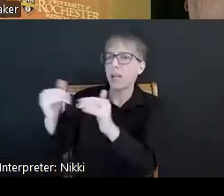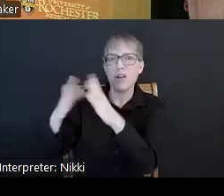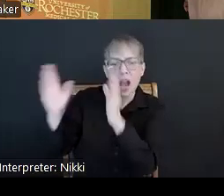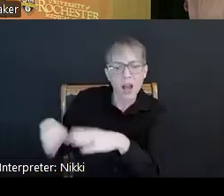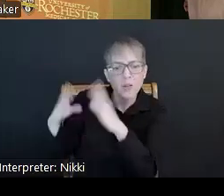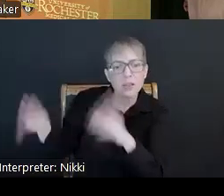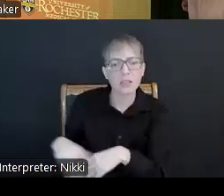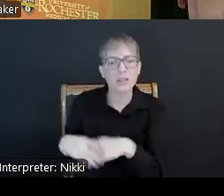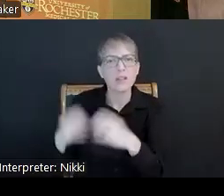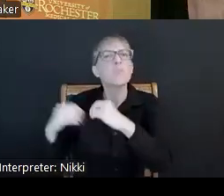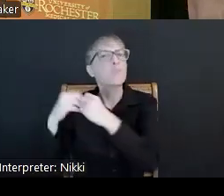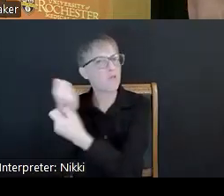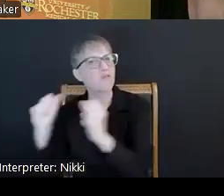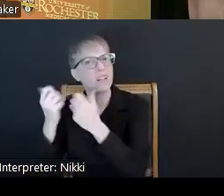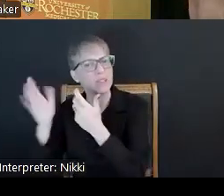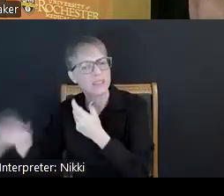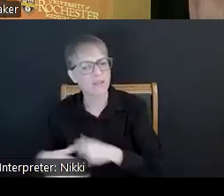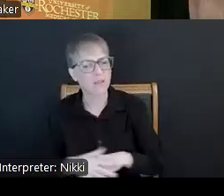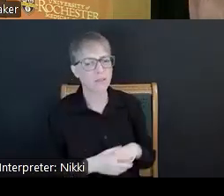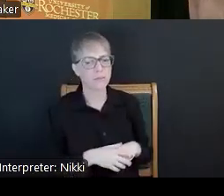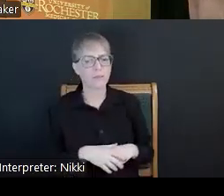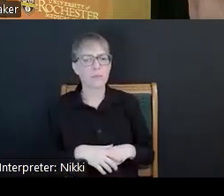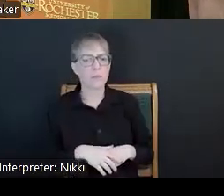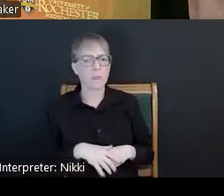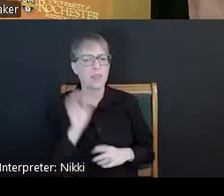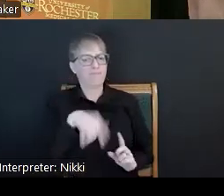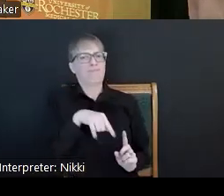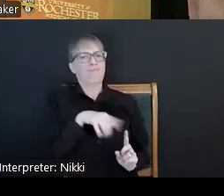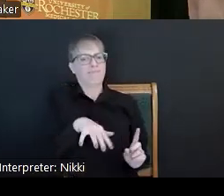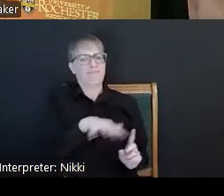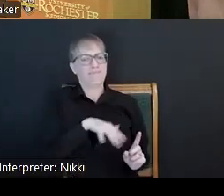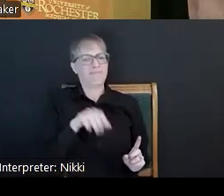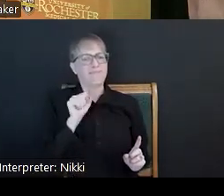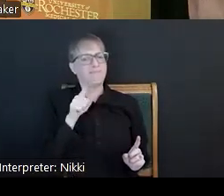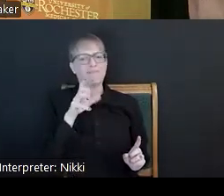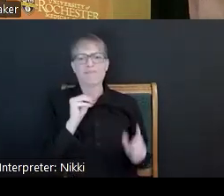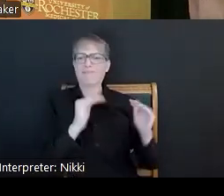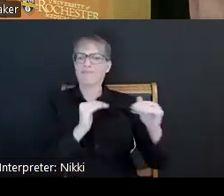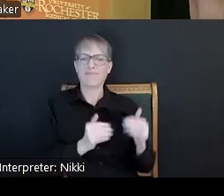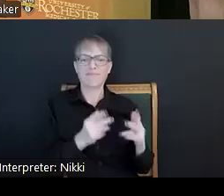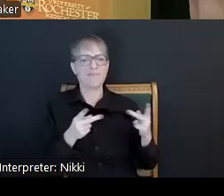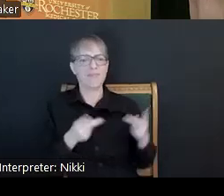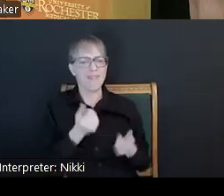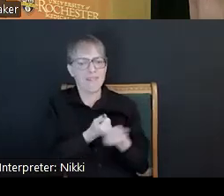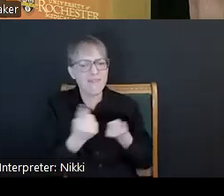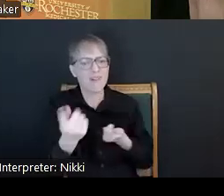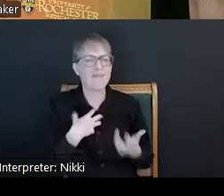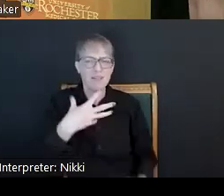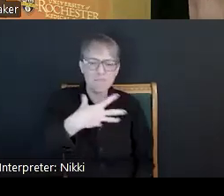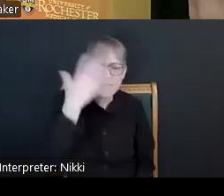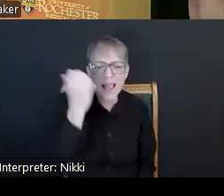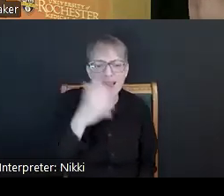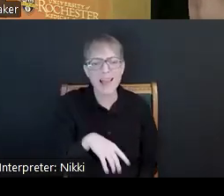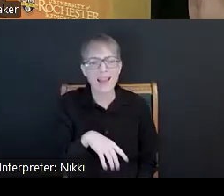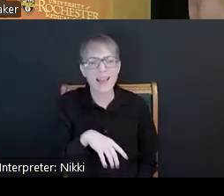stuff. Something like this, or someplace. And everybody living here is so nasty, so different things out. It's